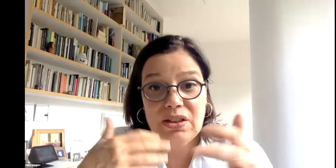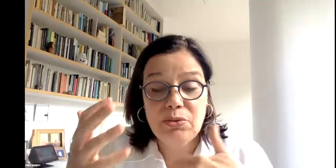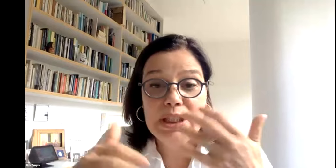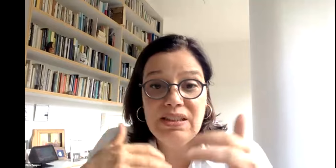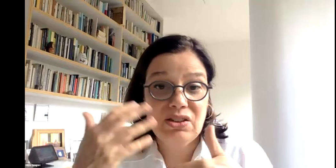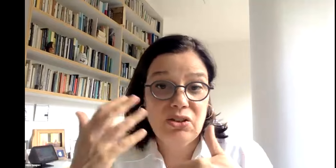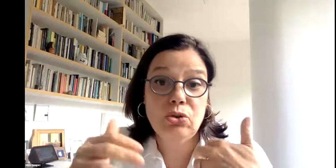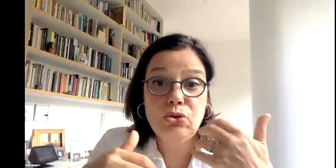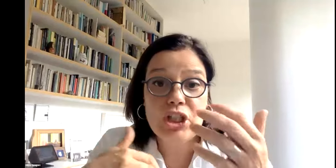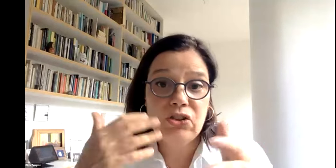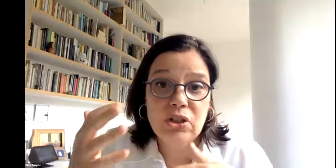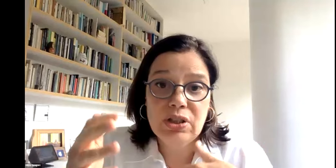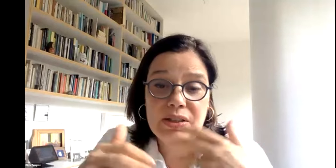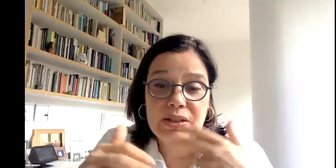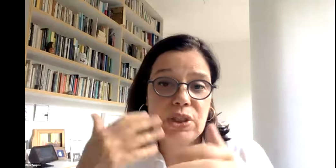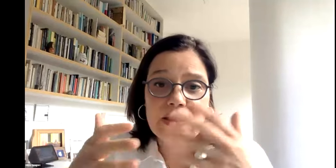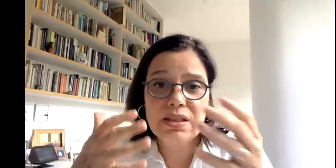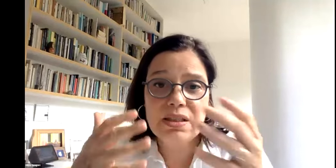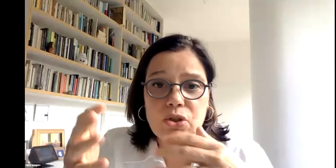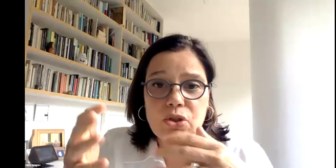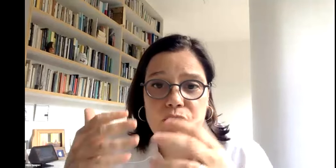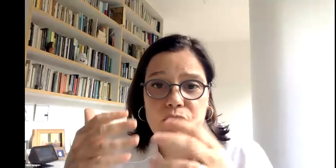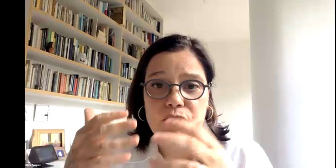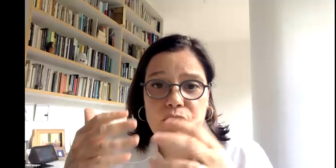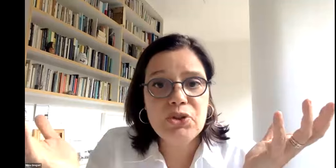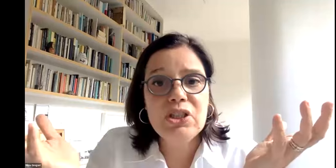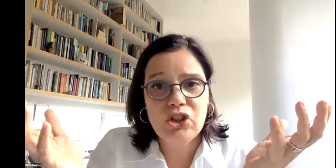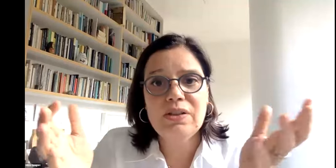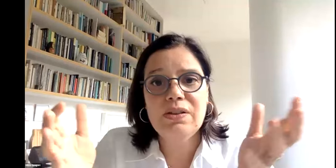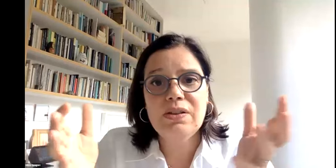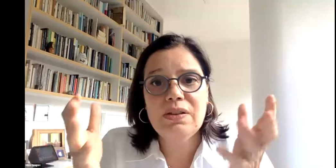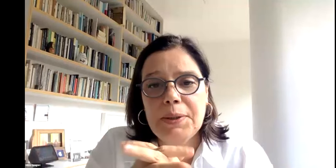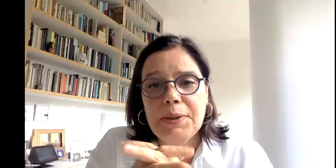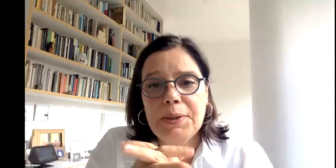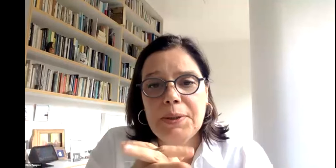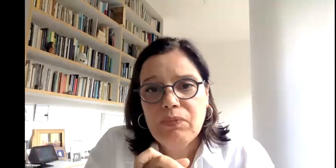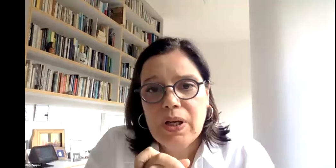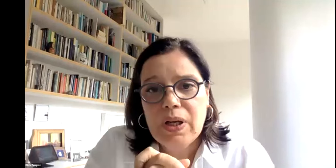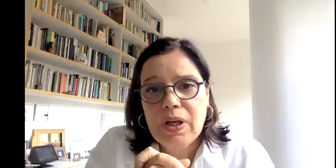violence relate to gender and related to sexual position